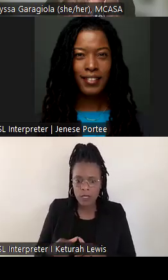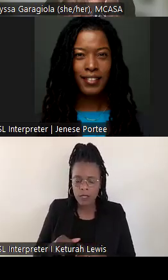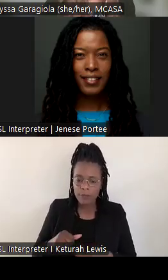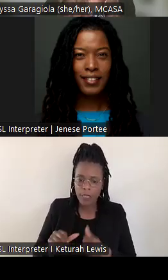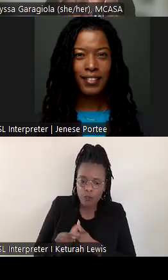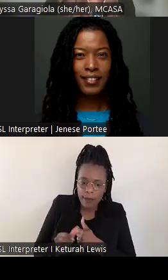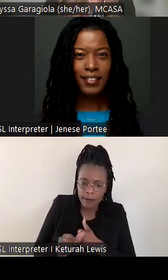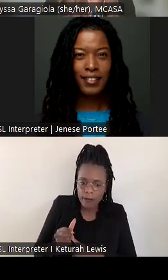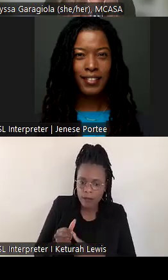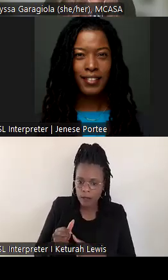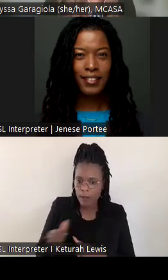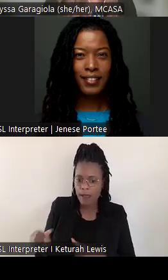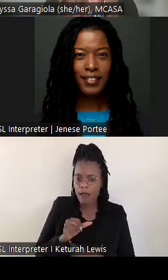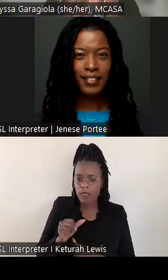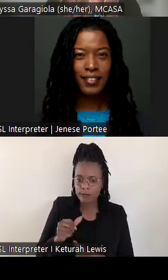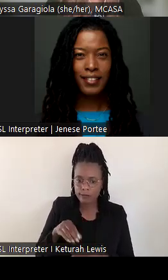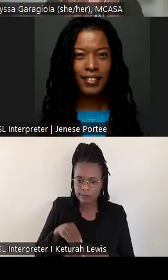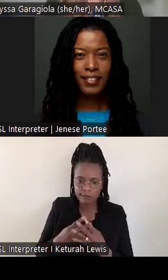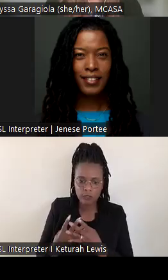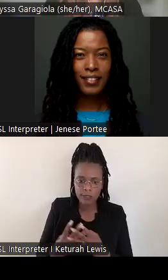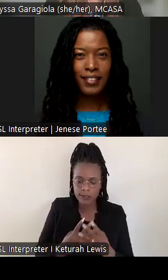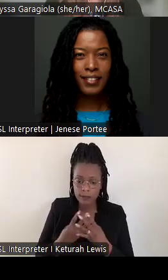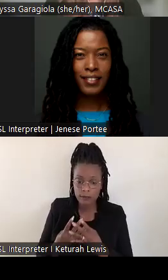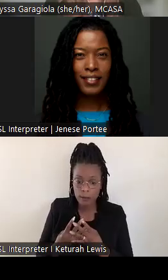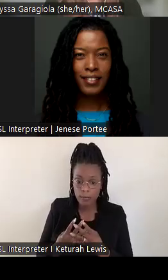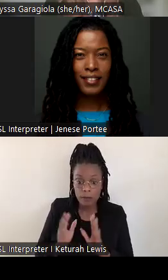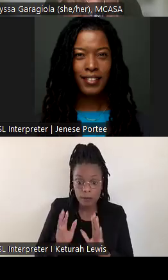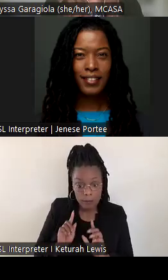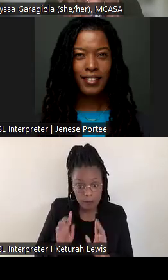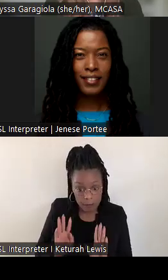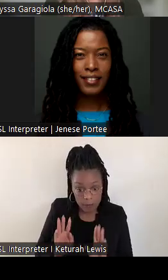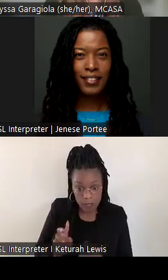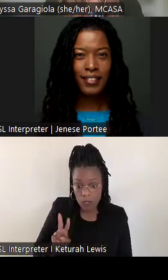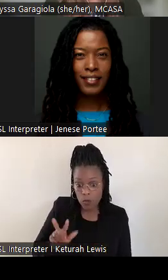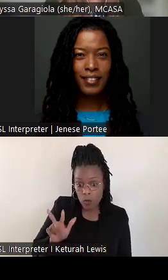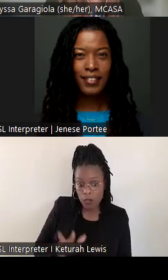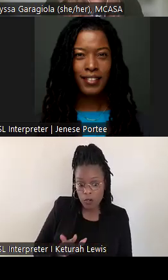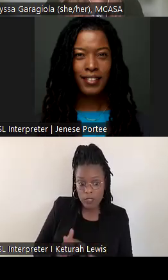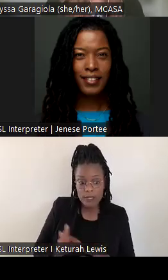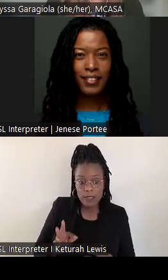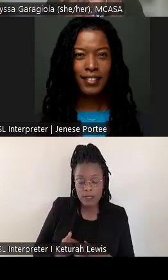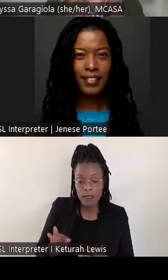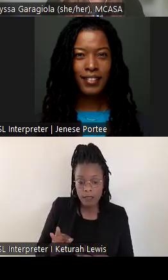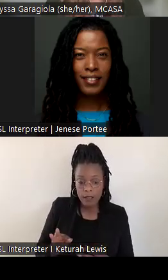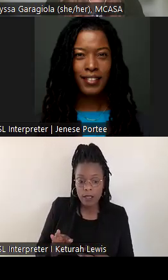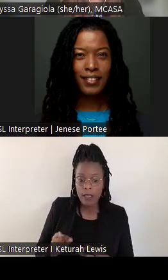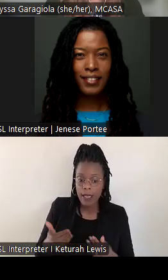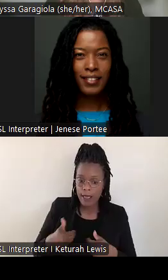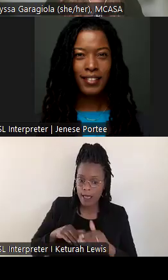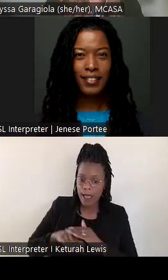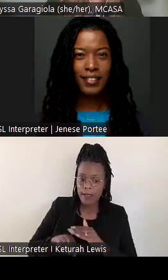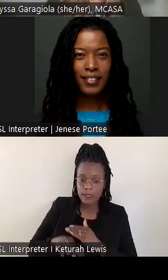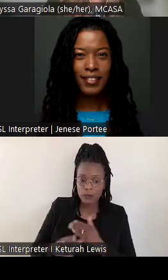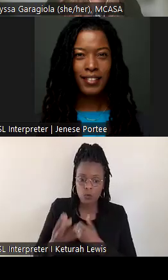about 2/3 of survey respondents reported having access to outside advocates who helped and supported